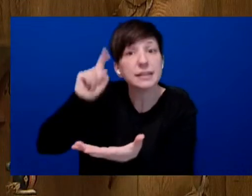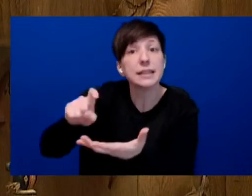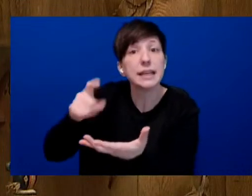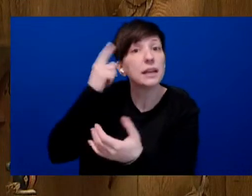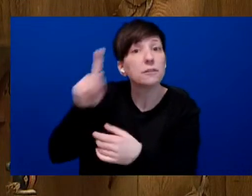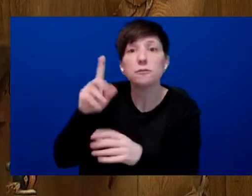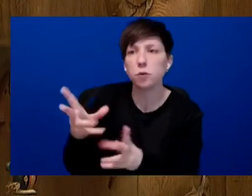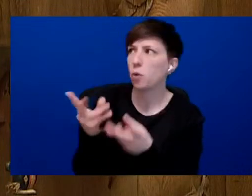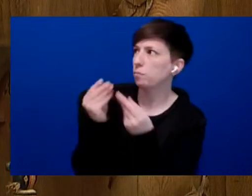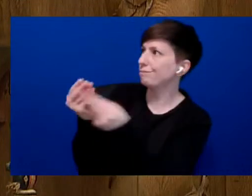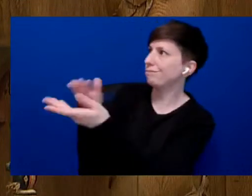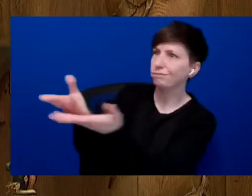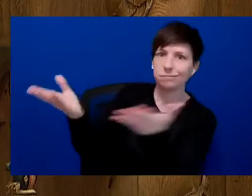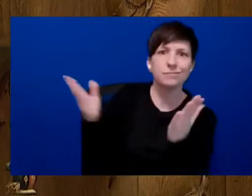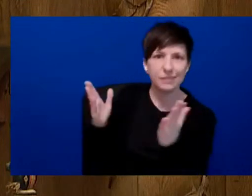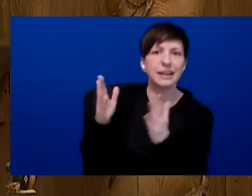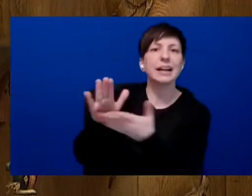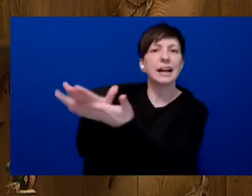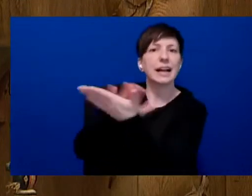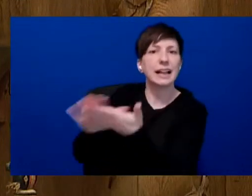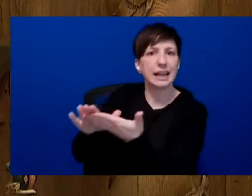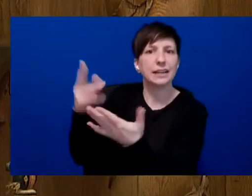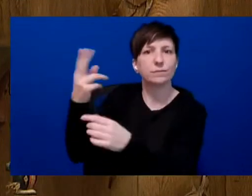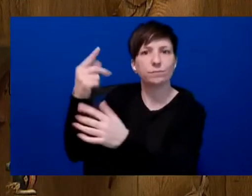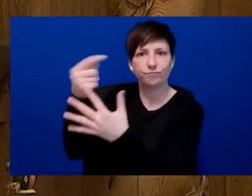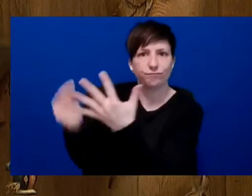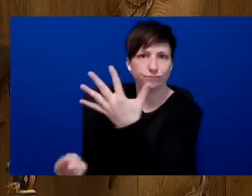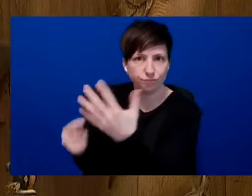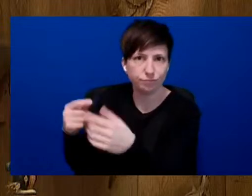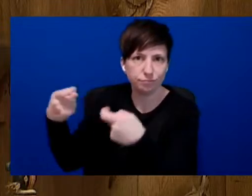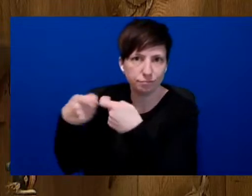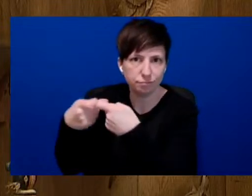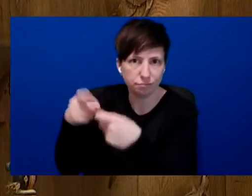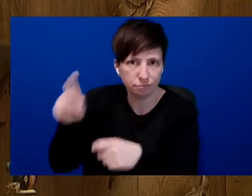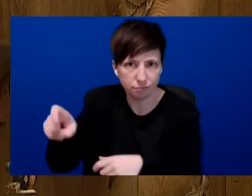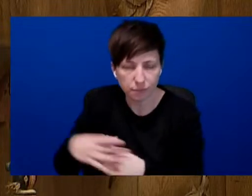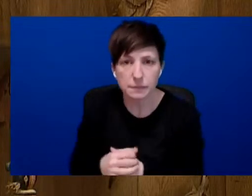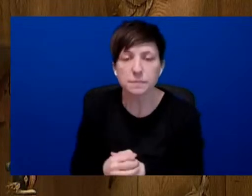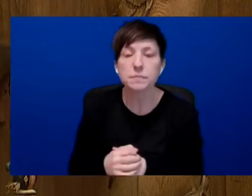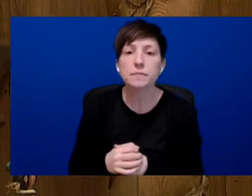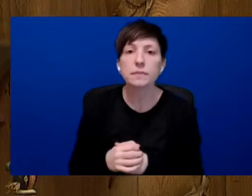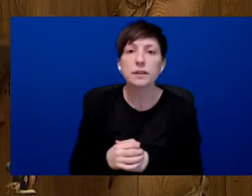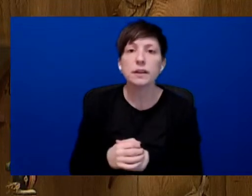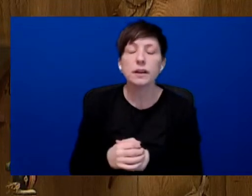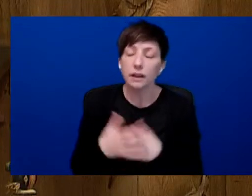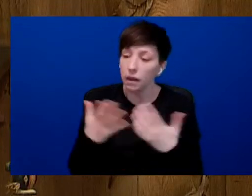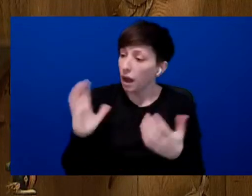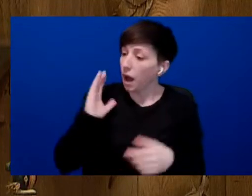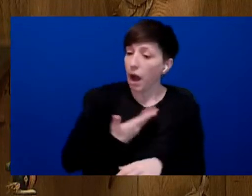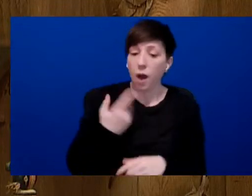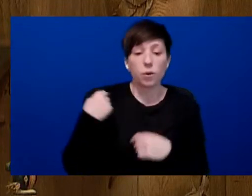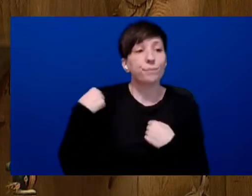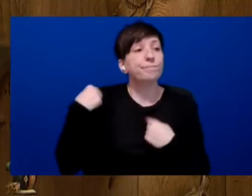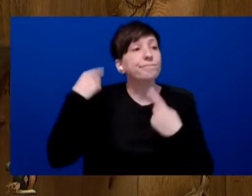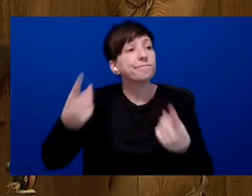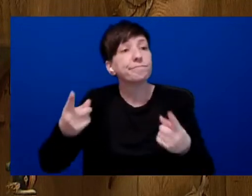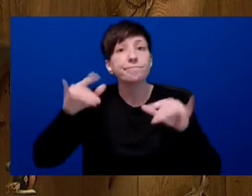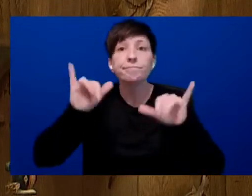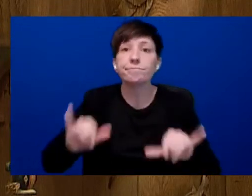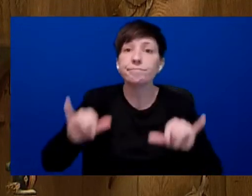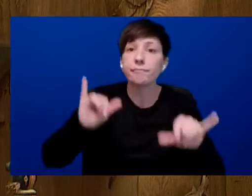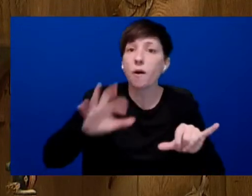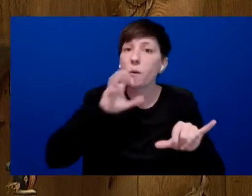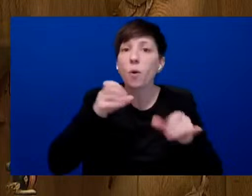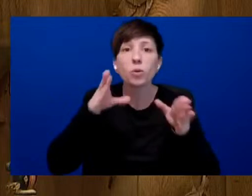clean energy future. At the same time, we can't continue the old way of doing things. The future is